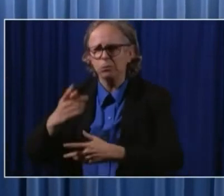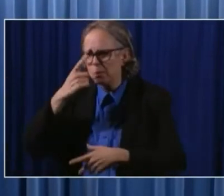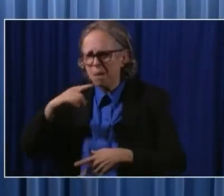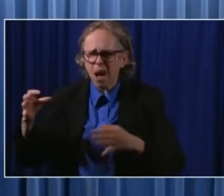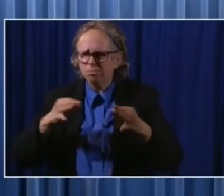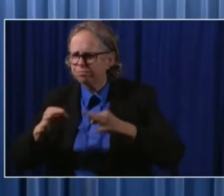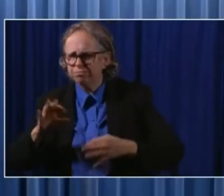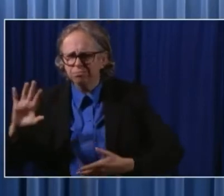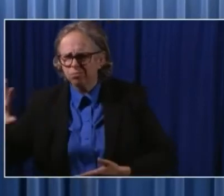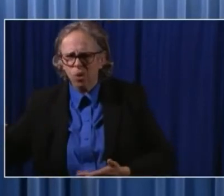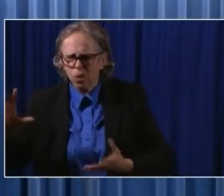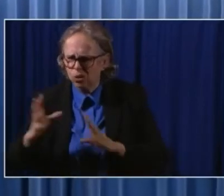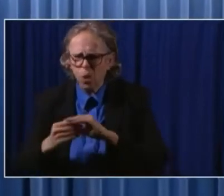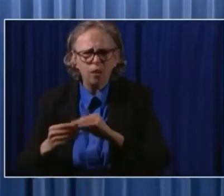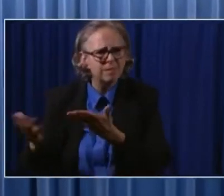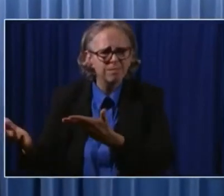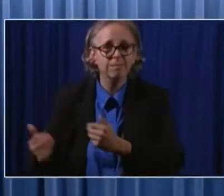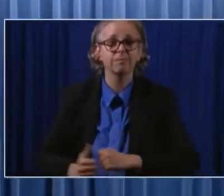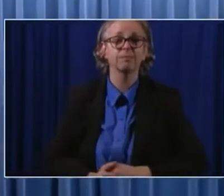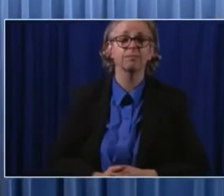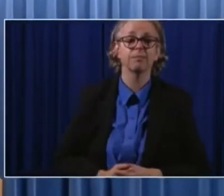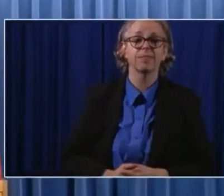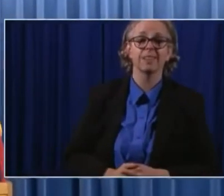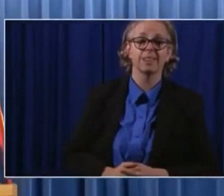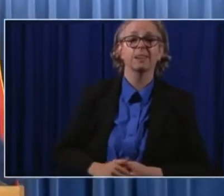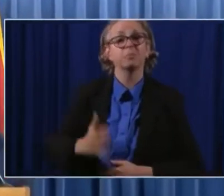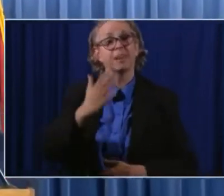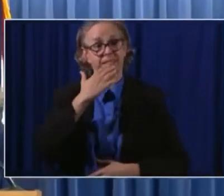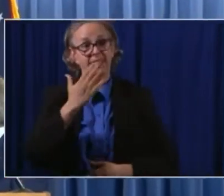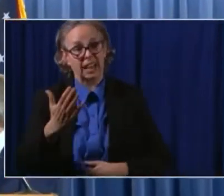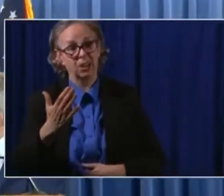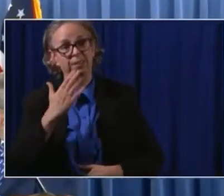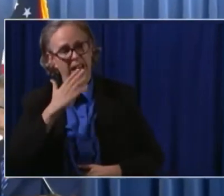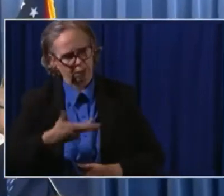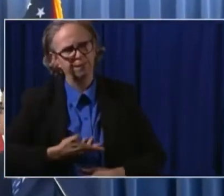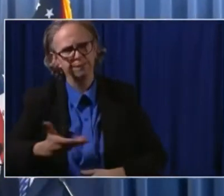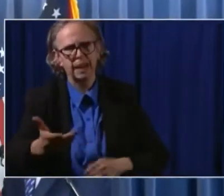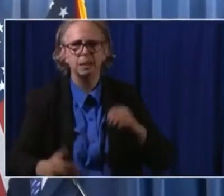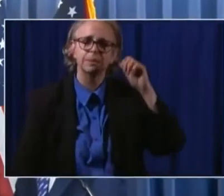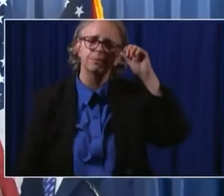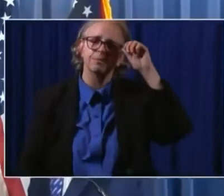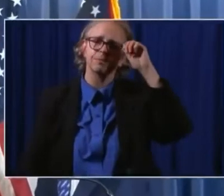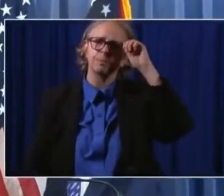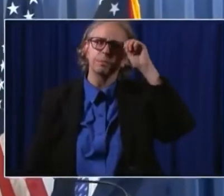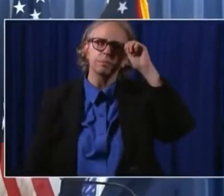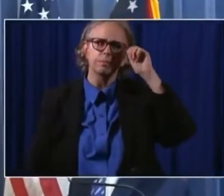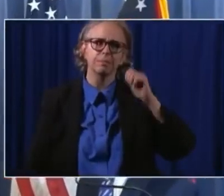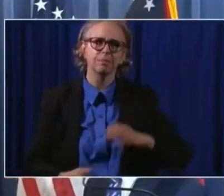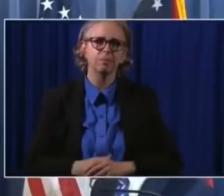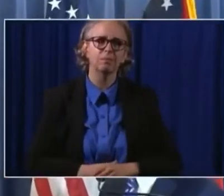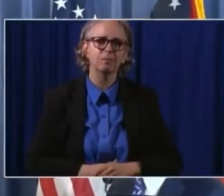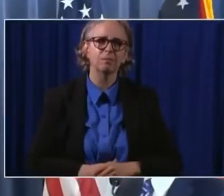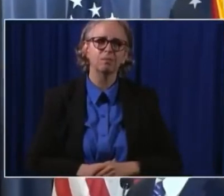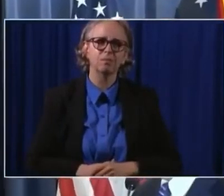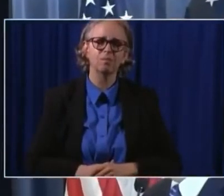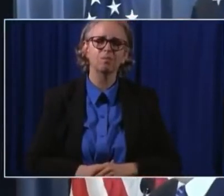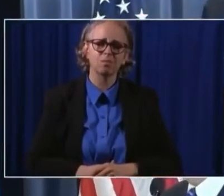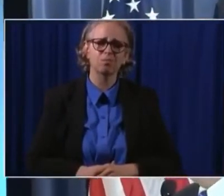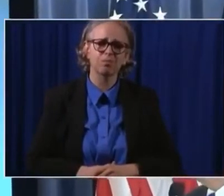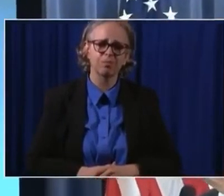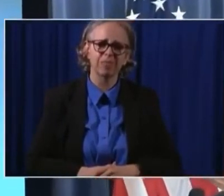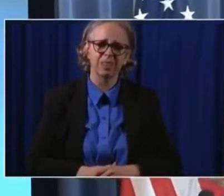kind of your story. Okay. Well, thank you. Thank you for inviting me to speak. Just like so many of the cases you just mentioned, we